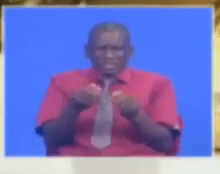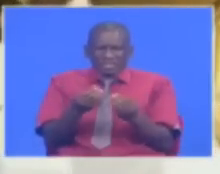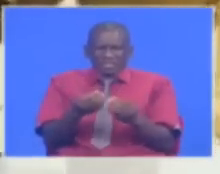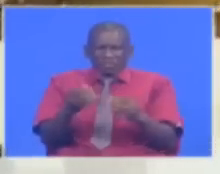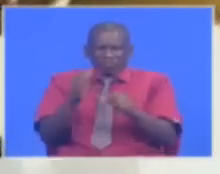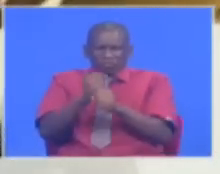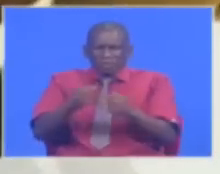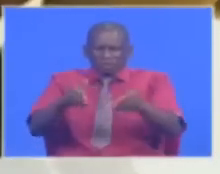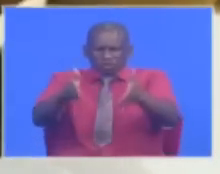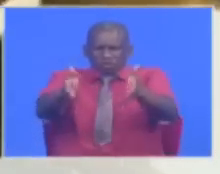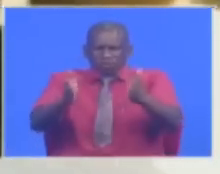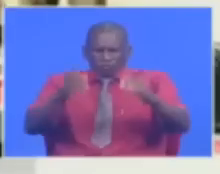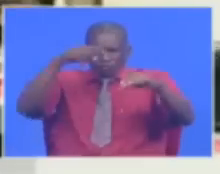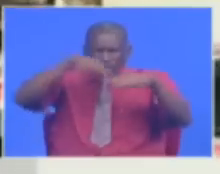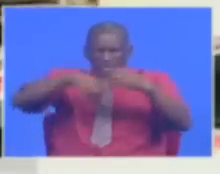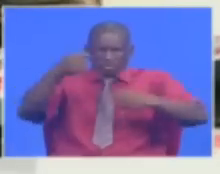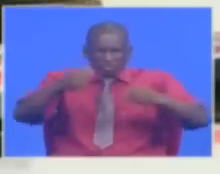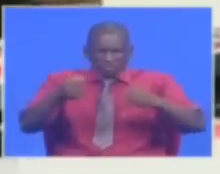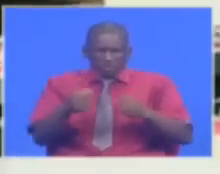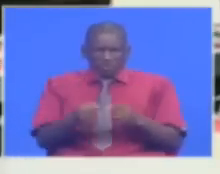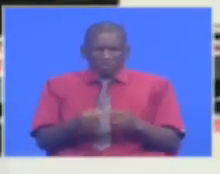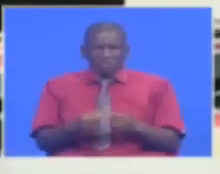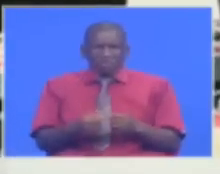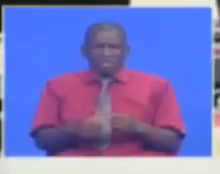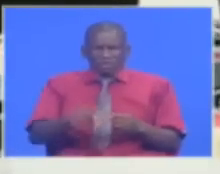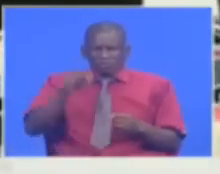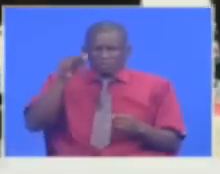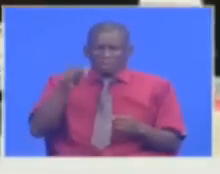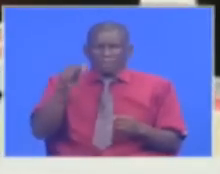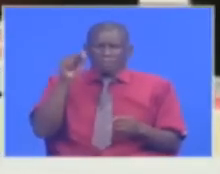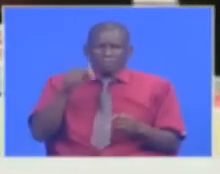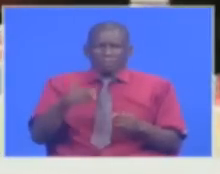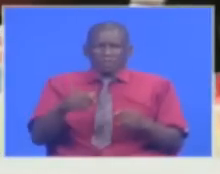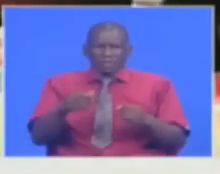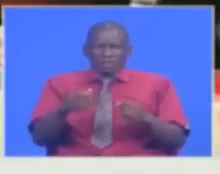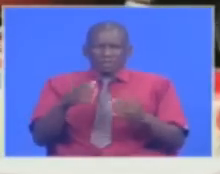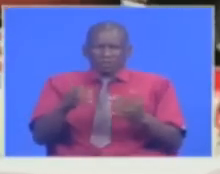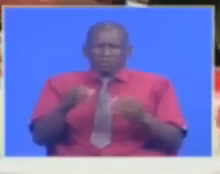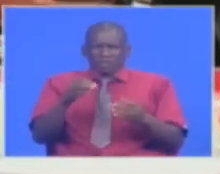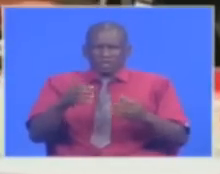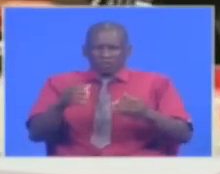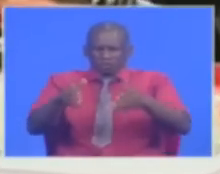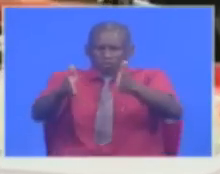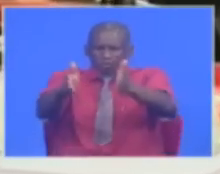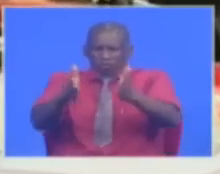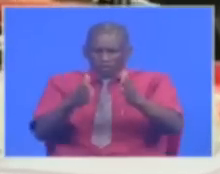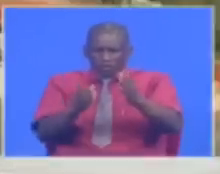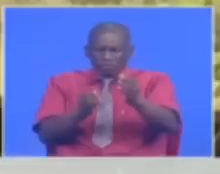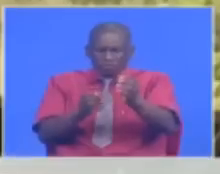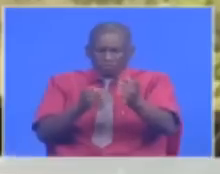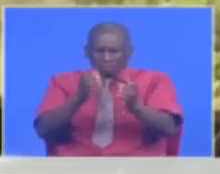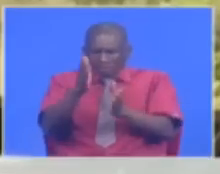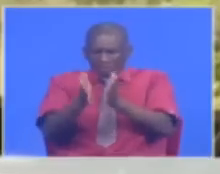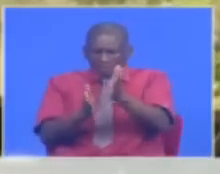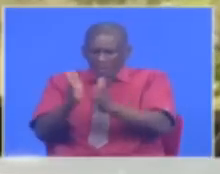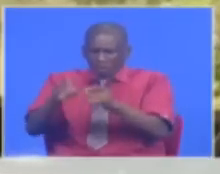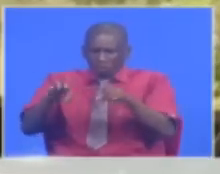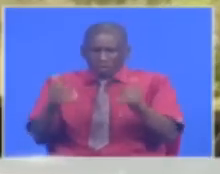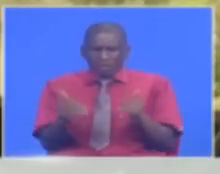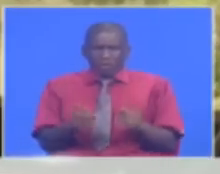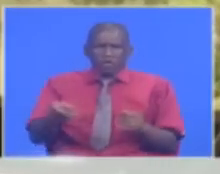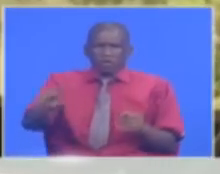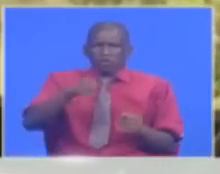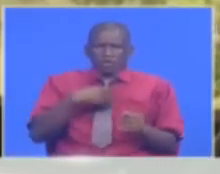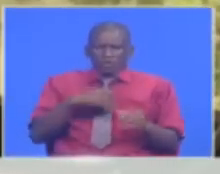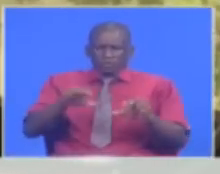coffin in this vehicle. At the touch of a button, the coffin is adjusted into proper position. We have the